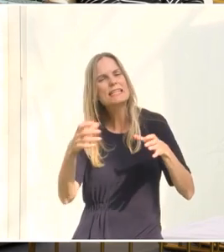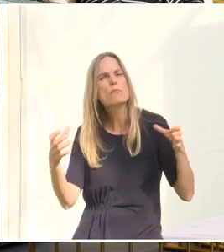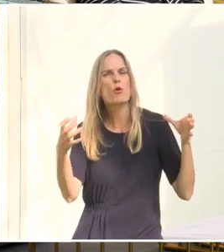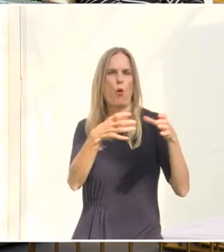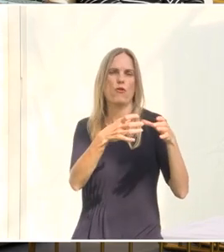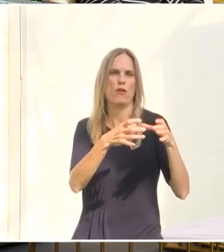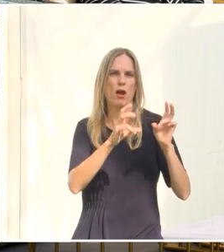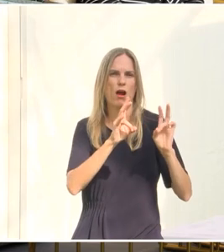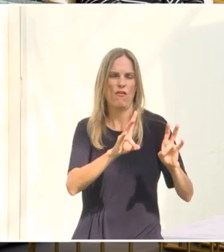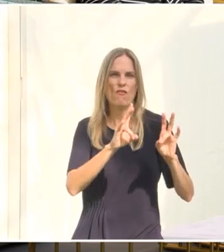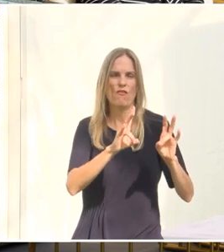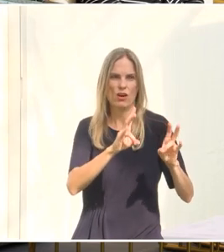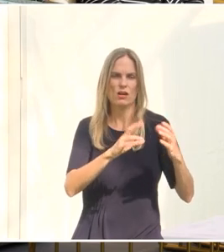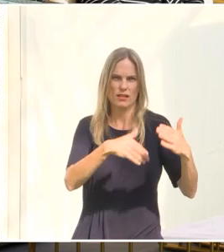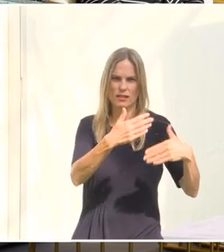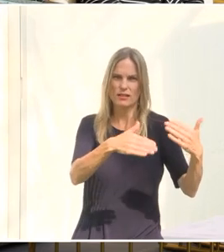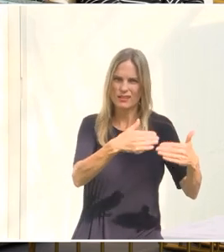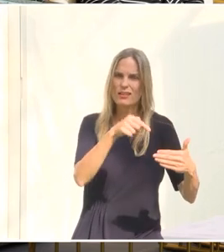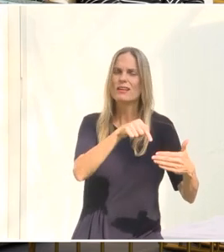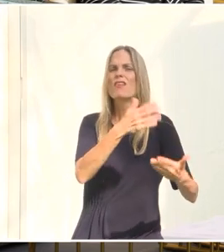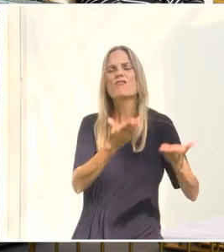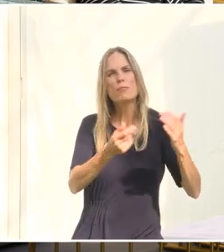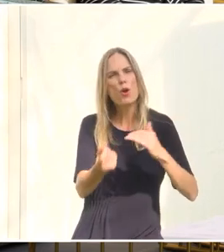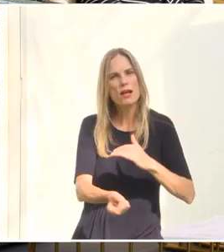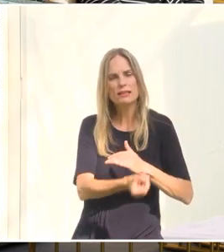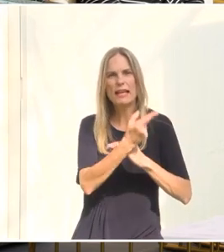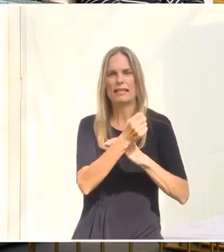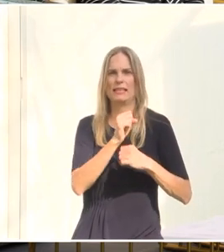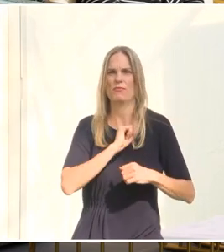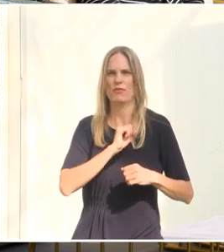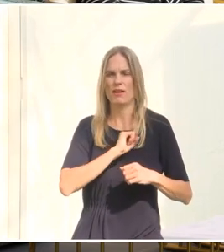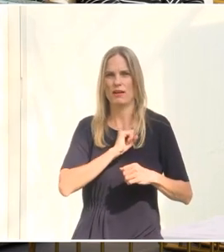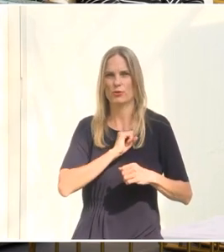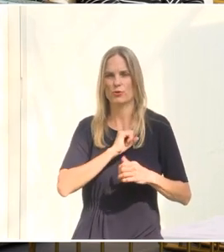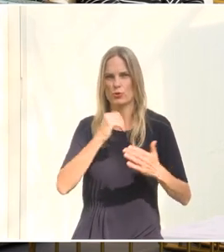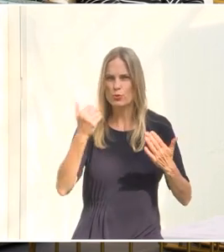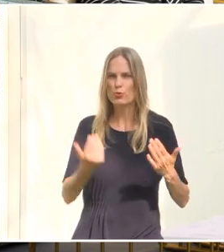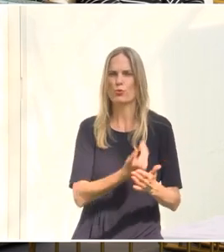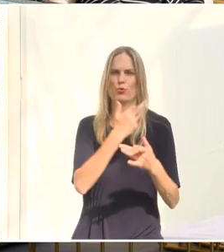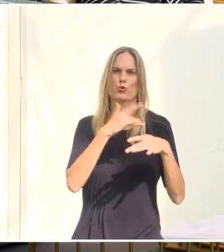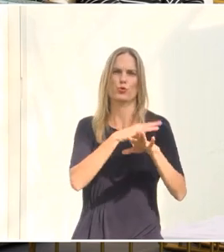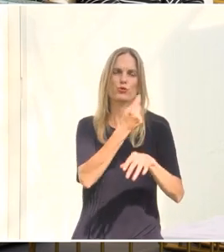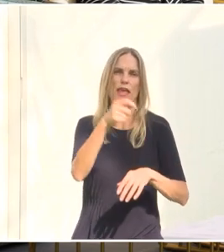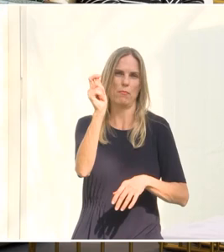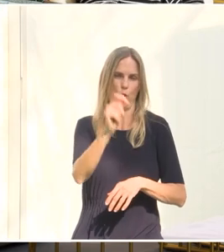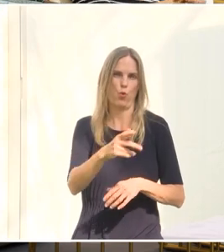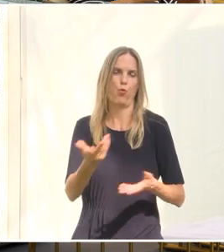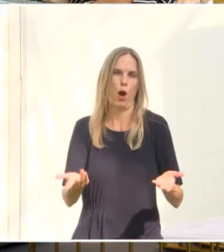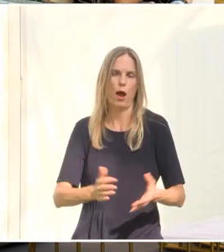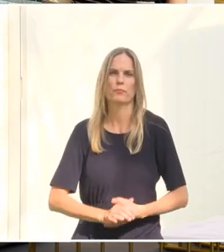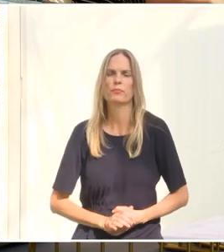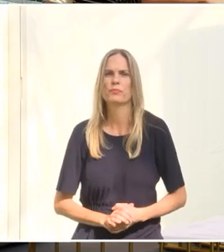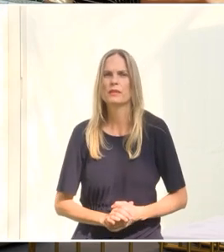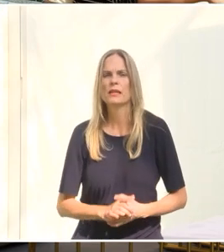then, you know, there might be a need to really re-establish the whole system. But to get rid